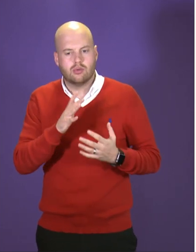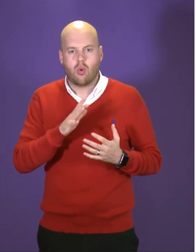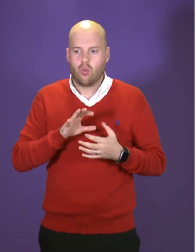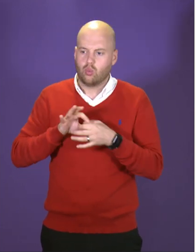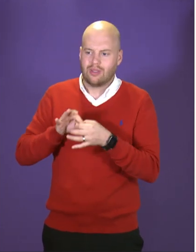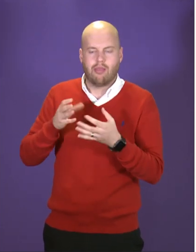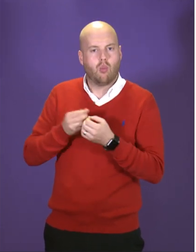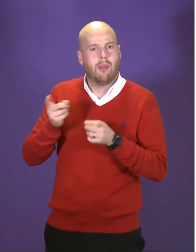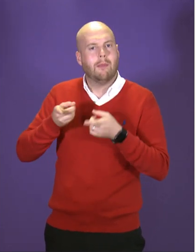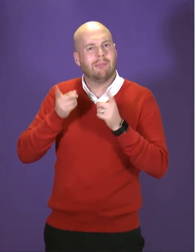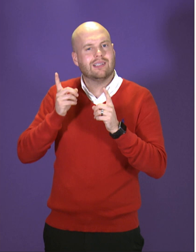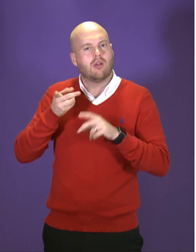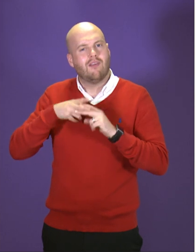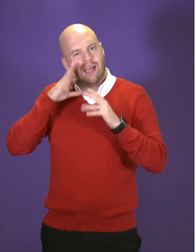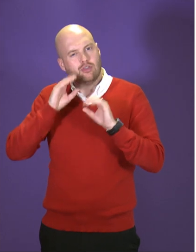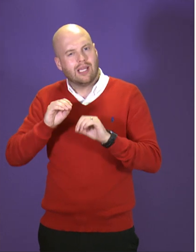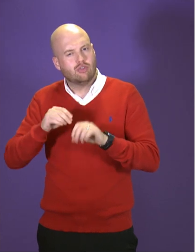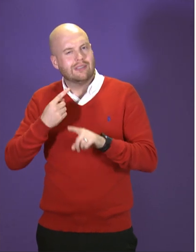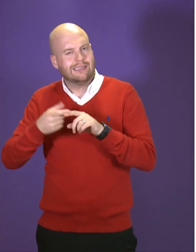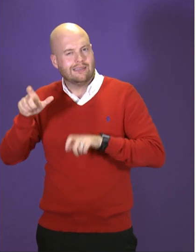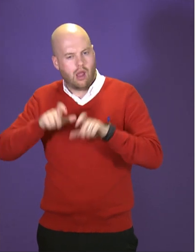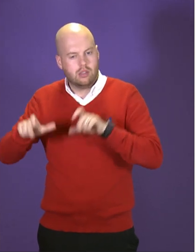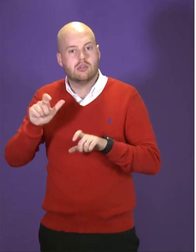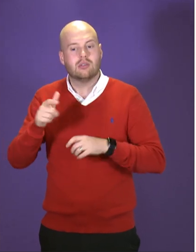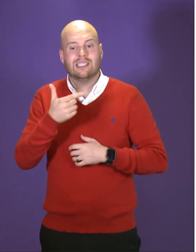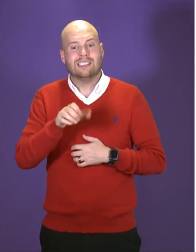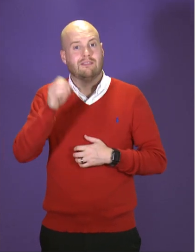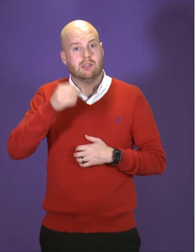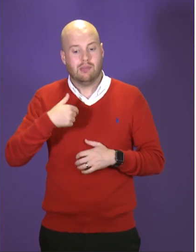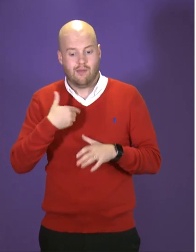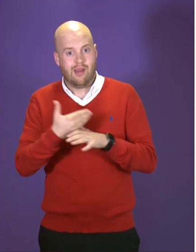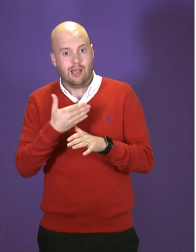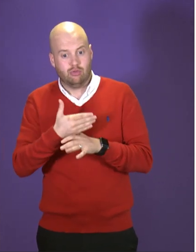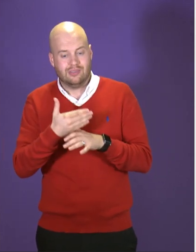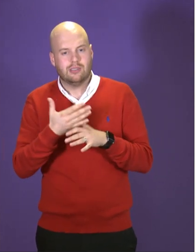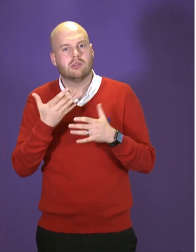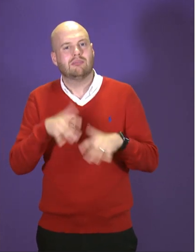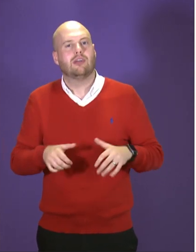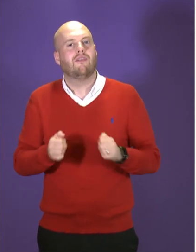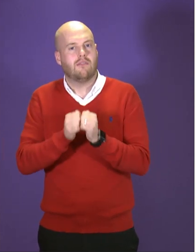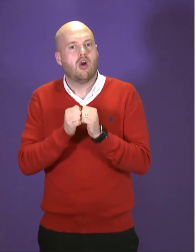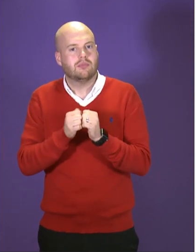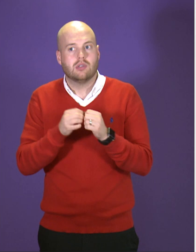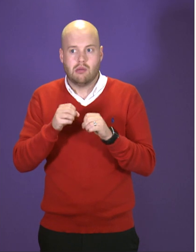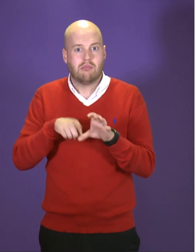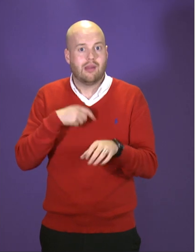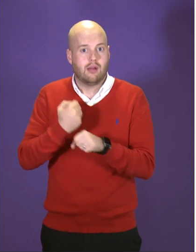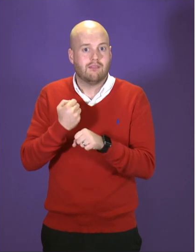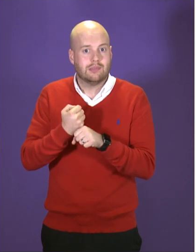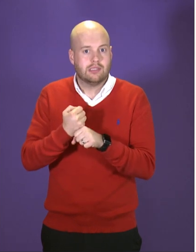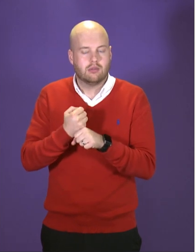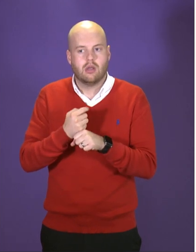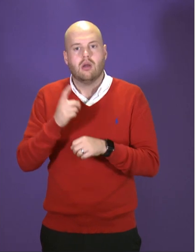of Education and Science, of course, 70% of our actions confirmed by the government in